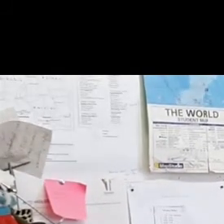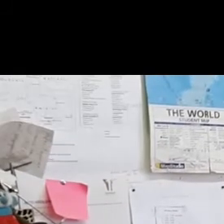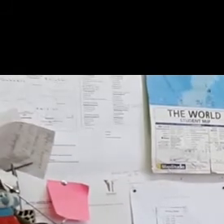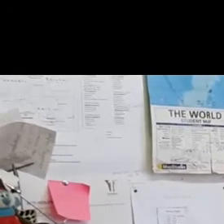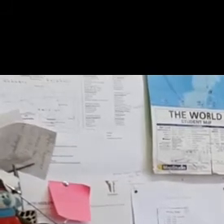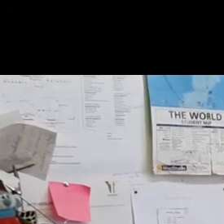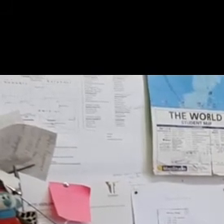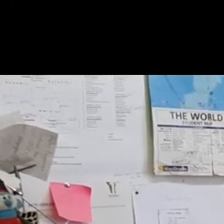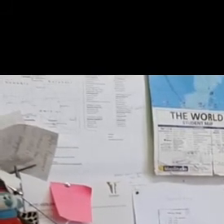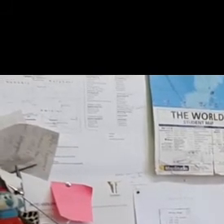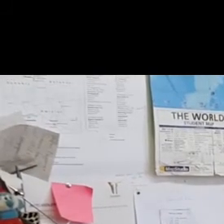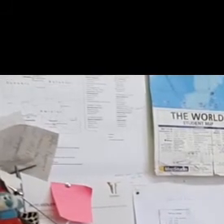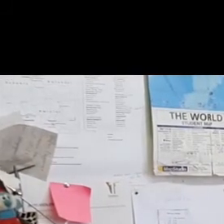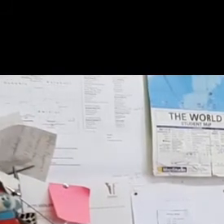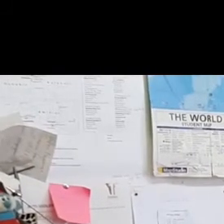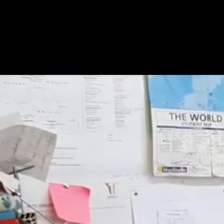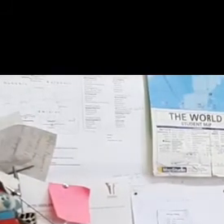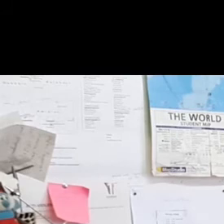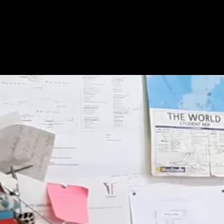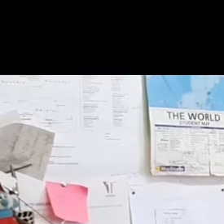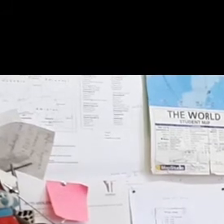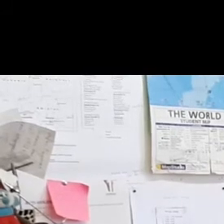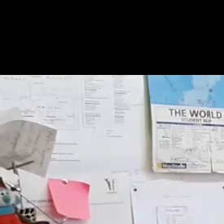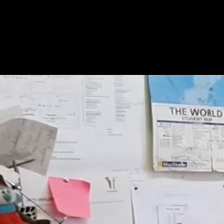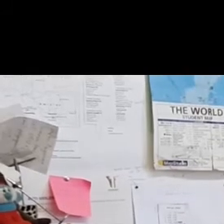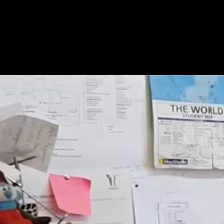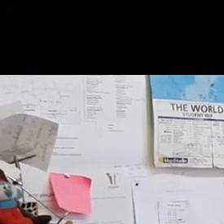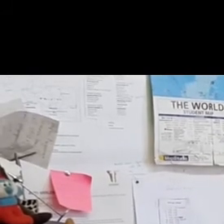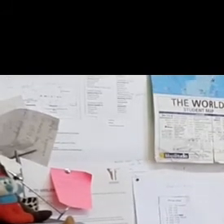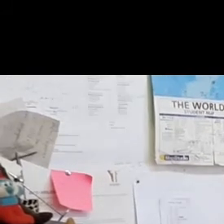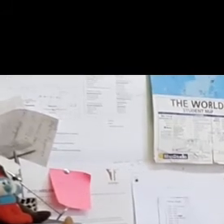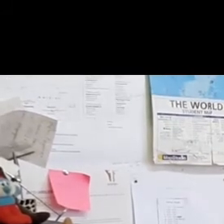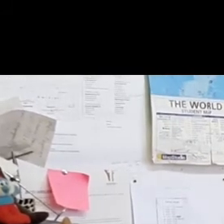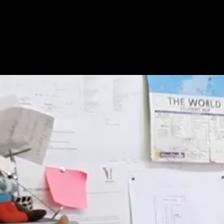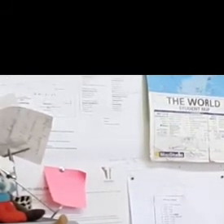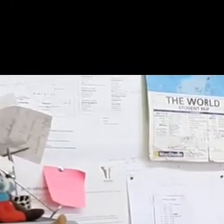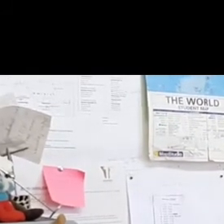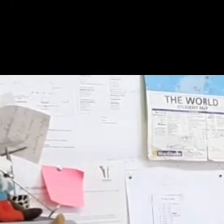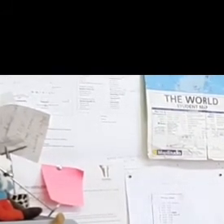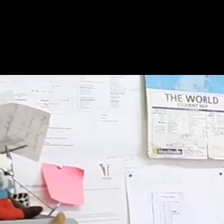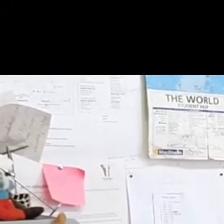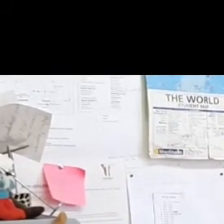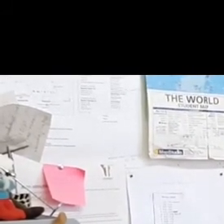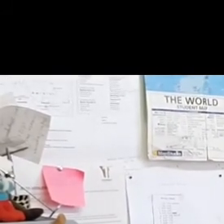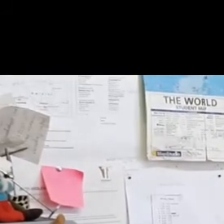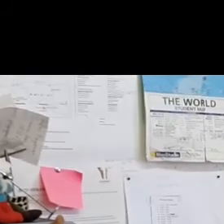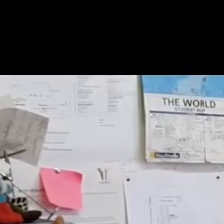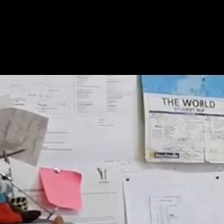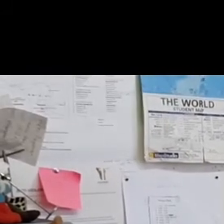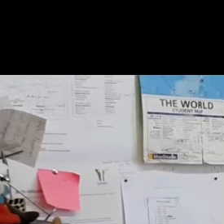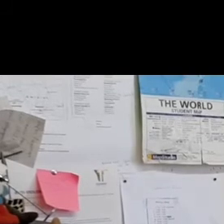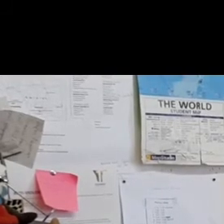welcomed with comprehension and maybe a little bit of creative writing, side words, etc. So these books concentrate mostly